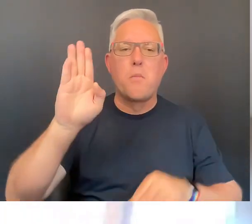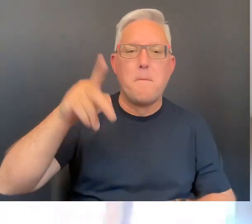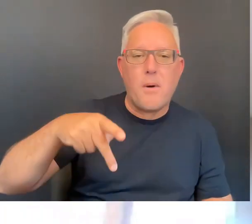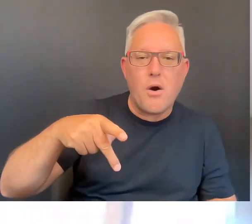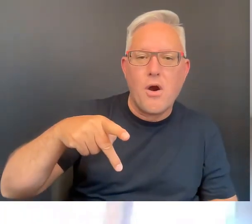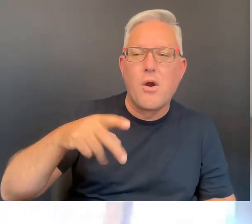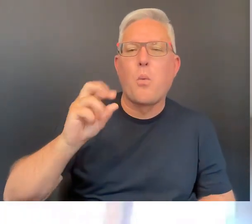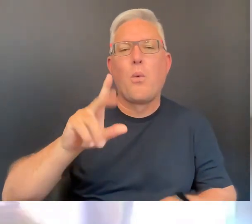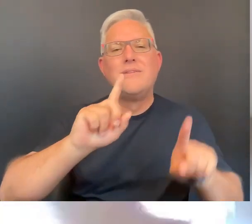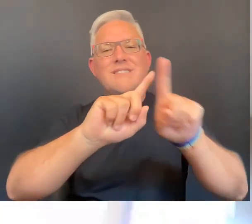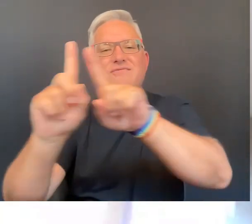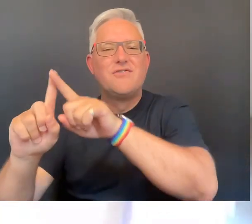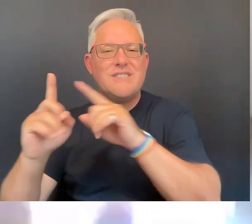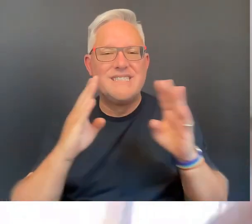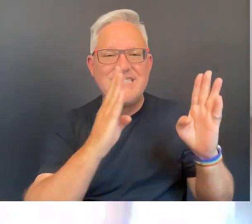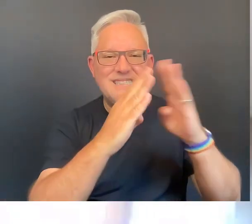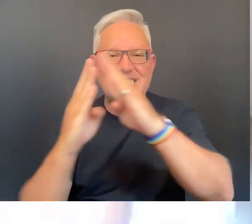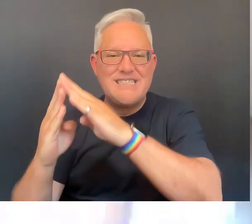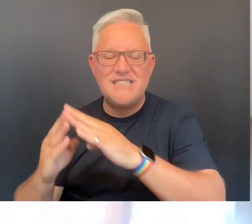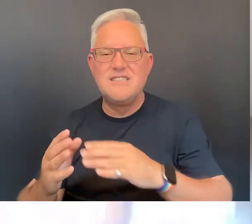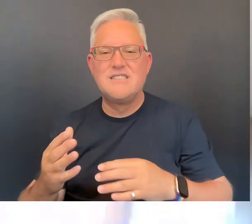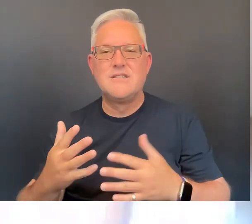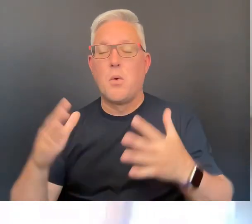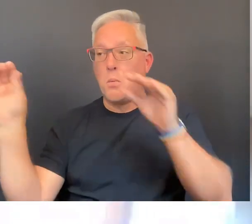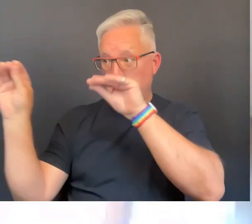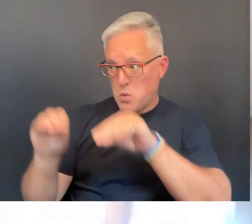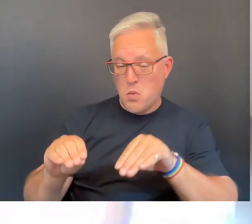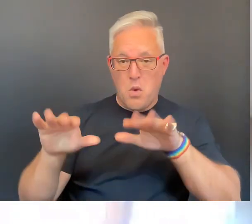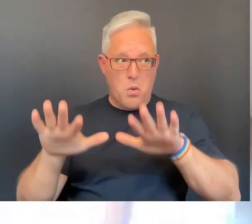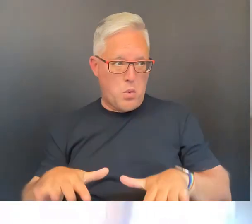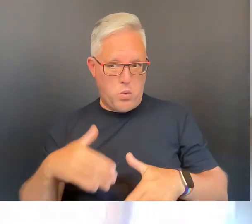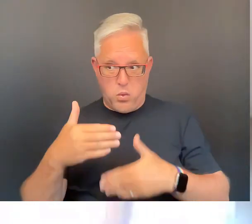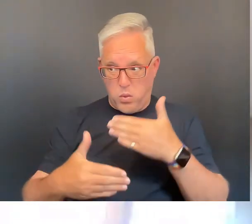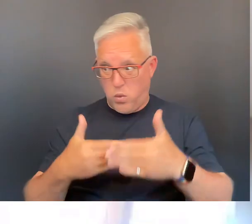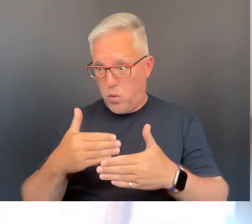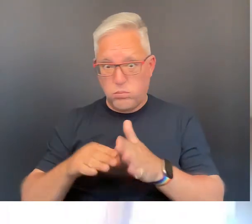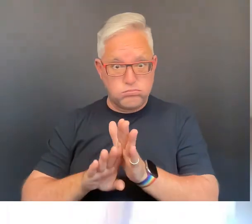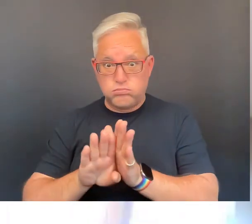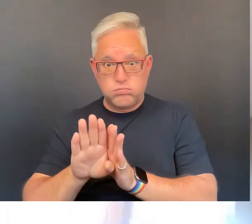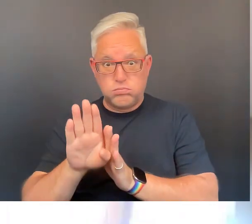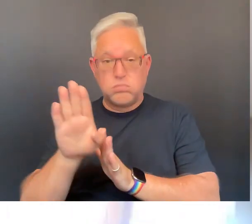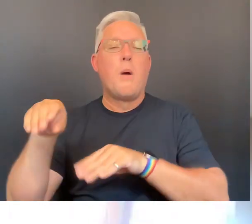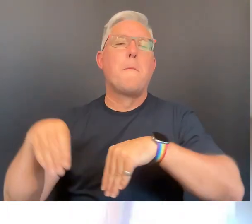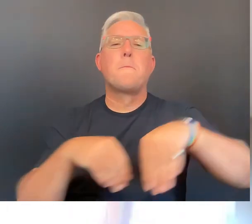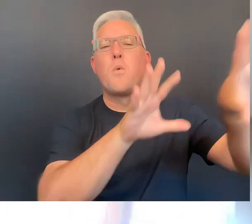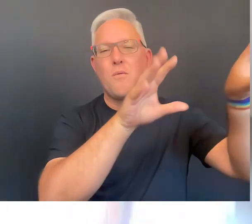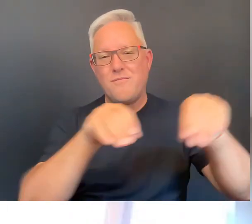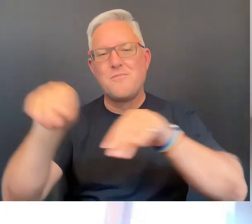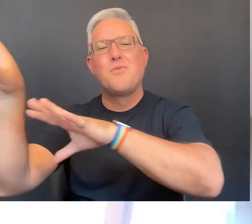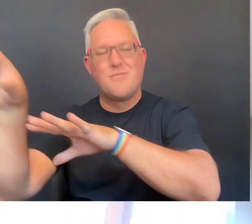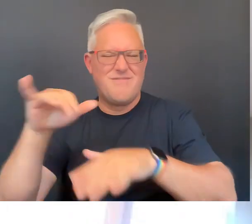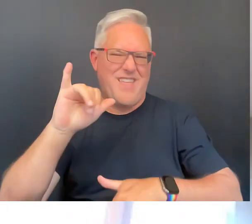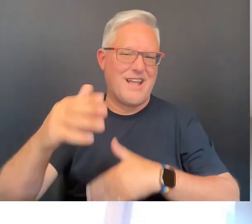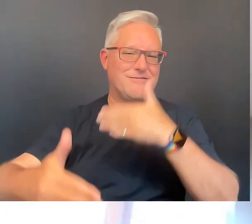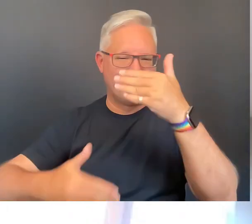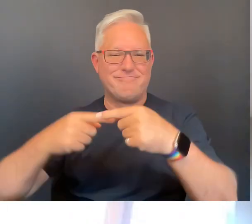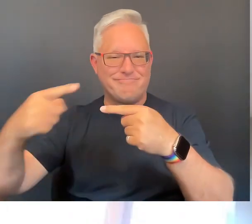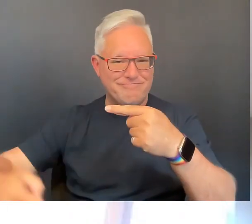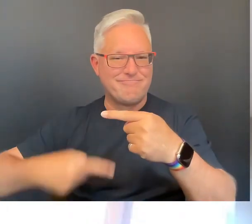or somewhere else, and then it's just like a cycle in Phillips